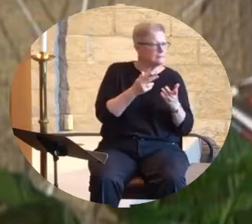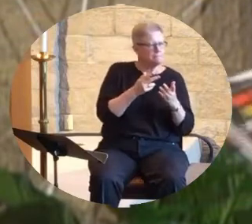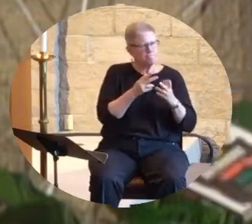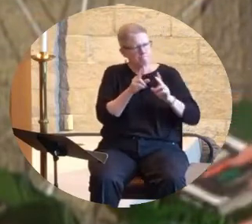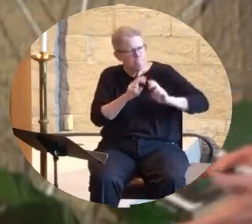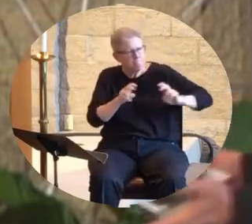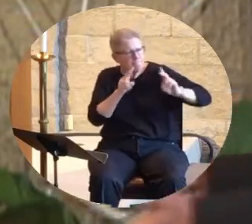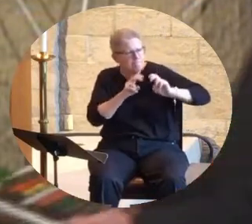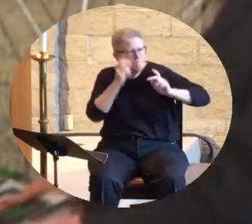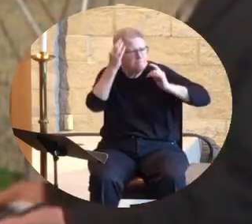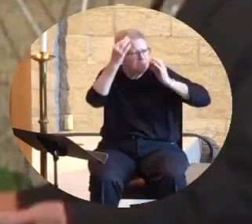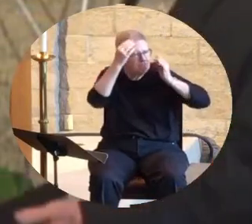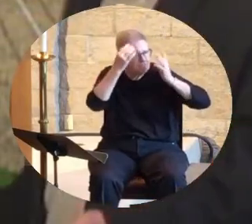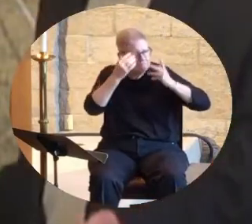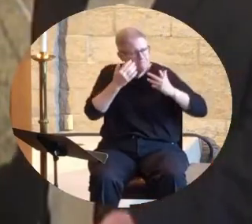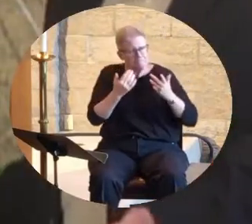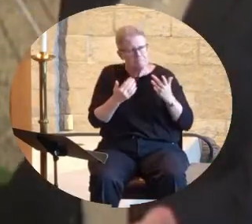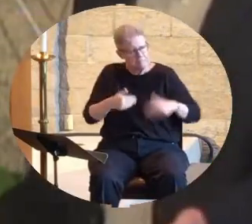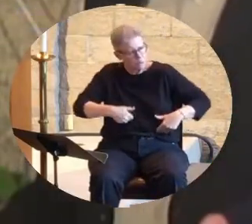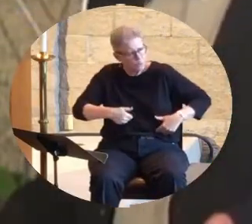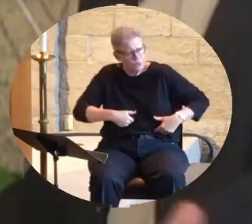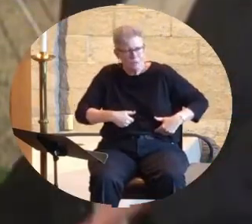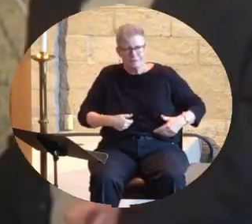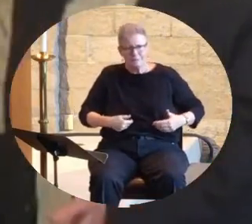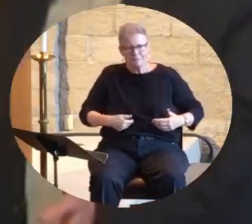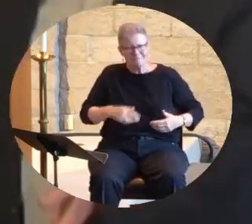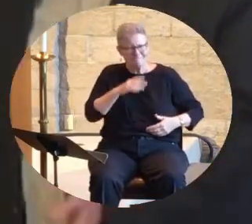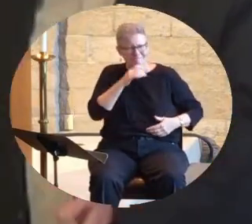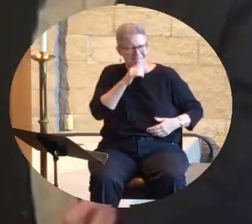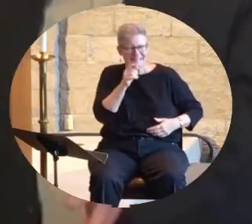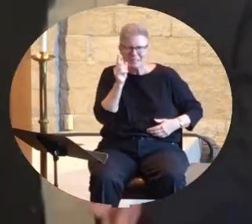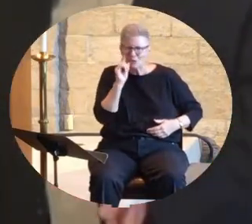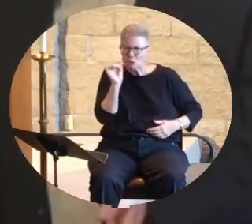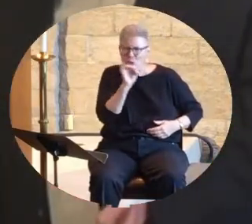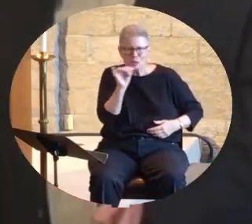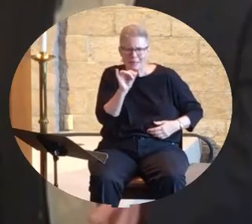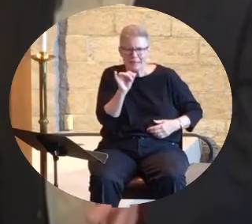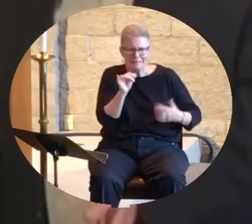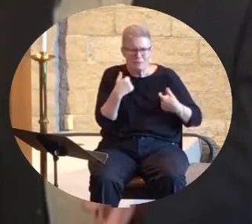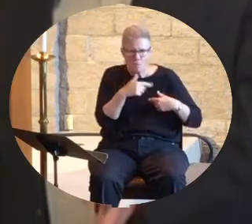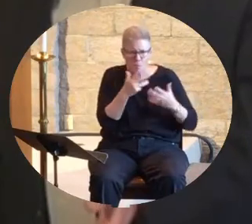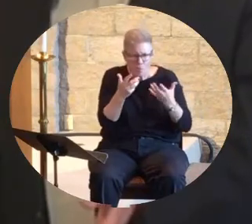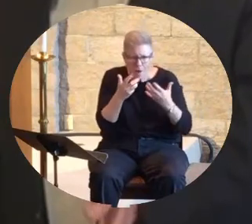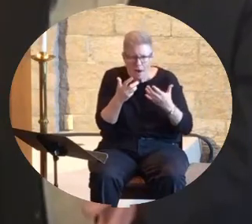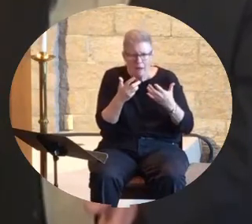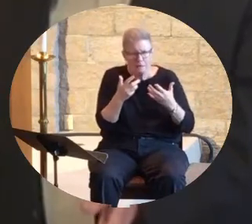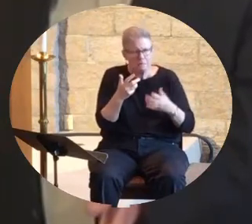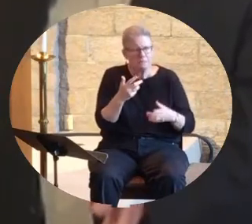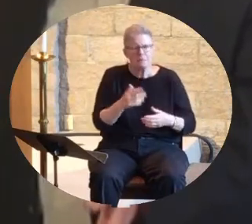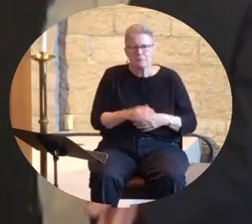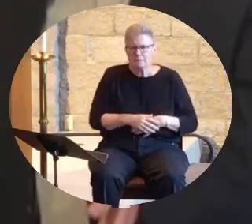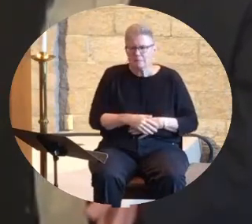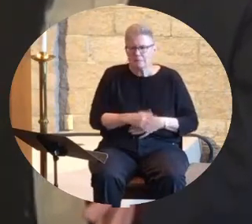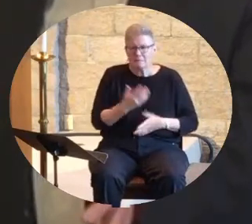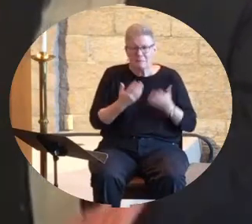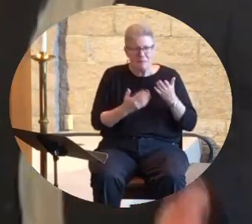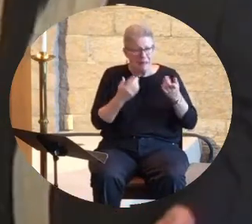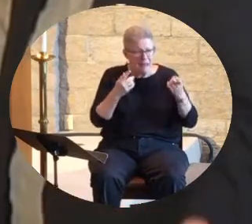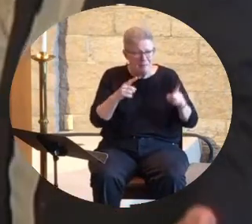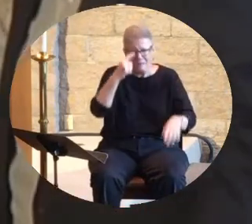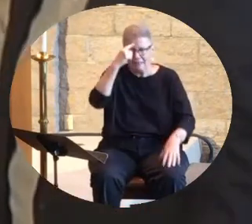going to look like we wanted it to look. And we're going to say, oh my goodness, I have made a mistake.